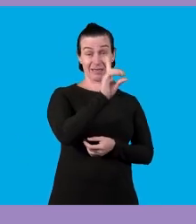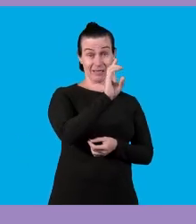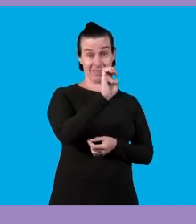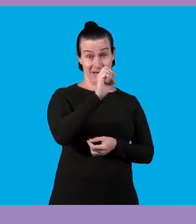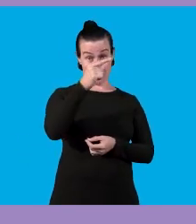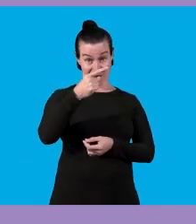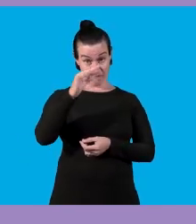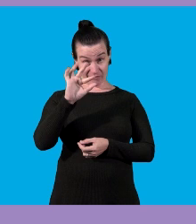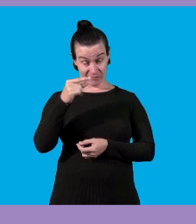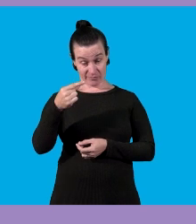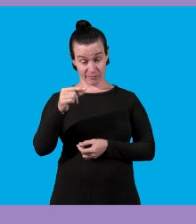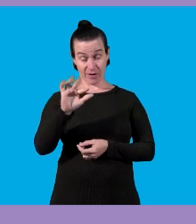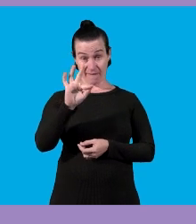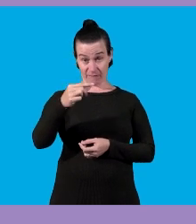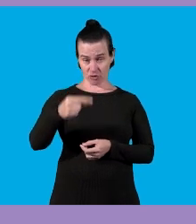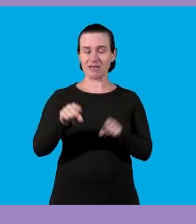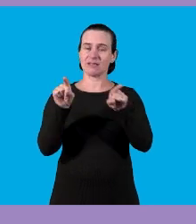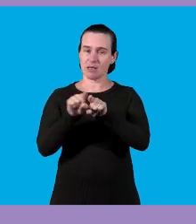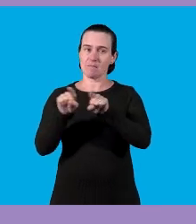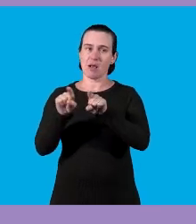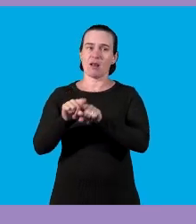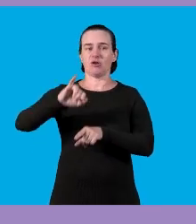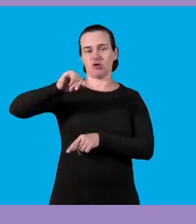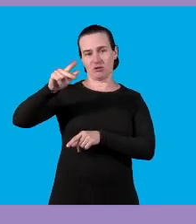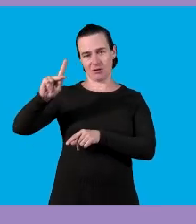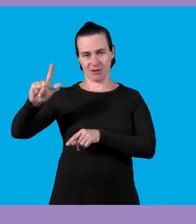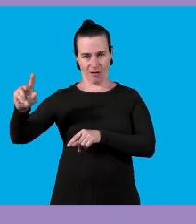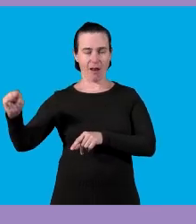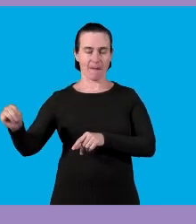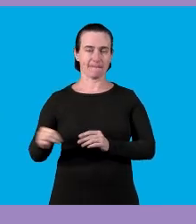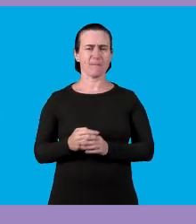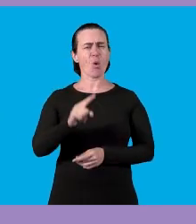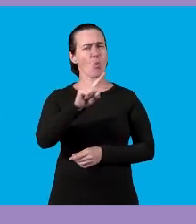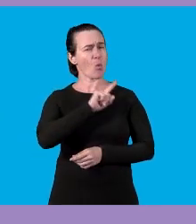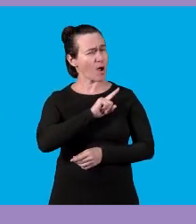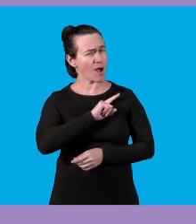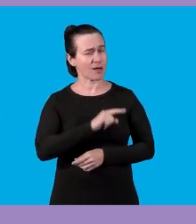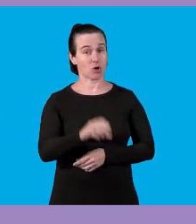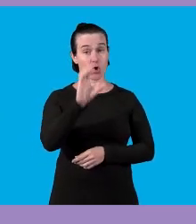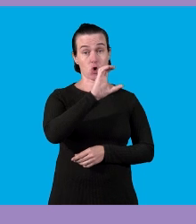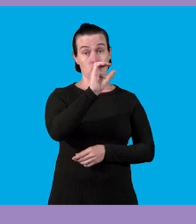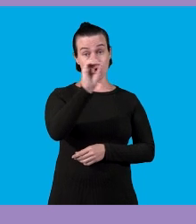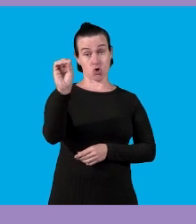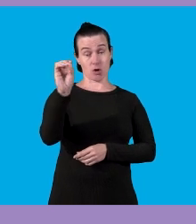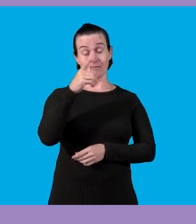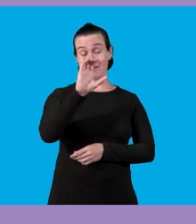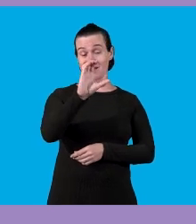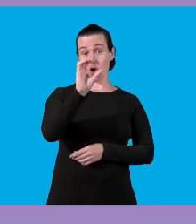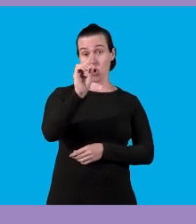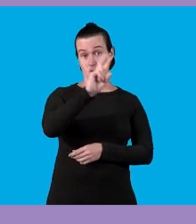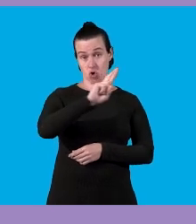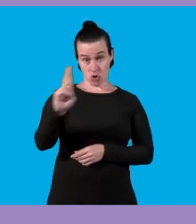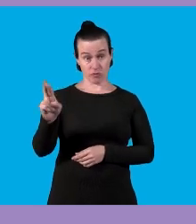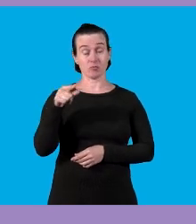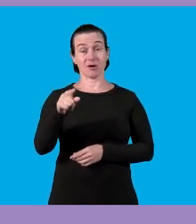DEFG is similar to JKLM, because the corresponding sides